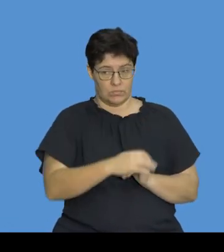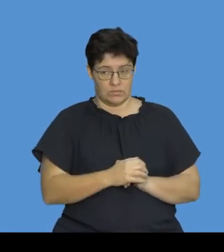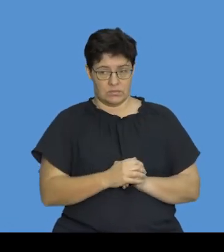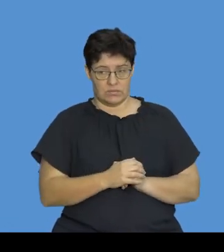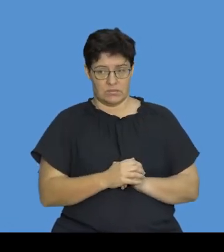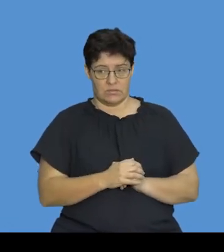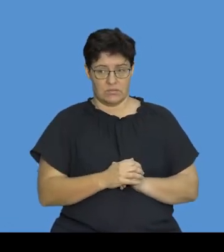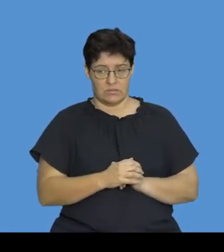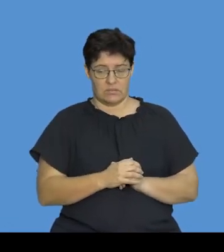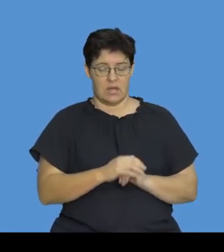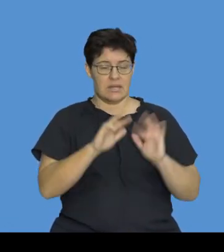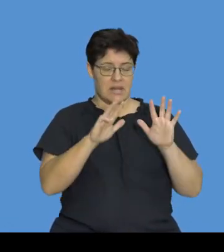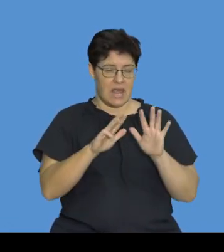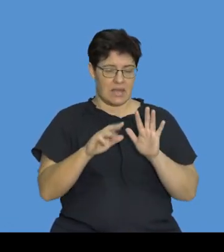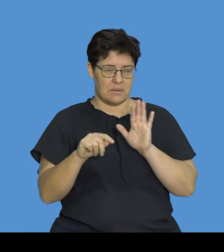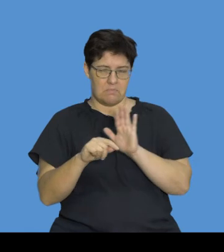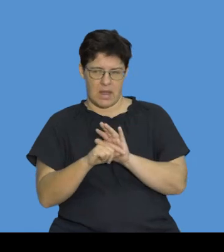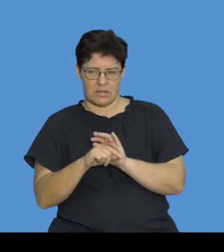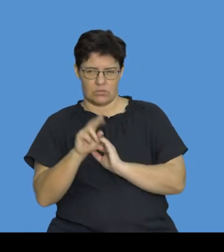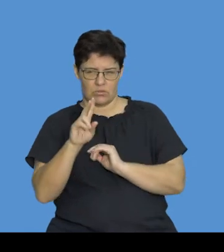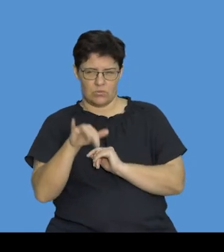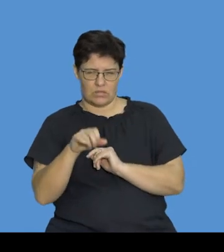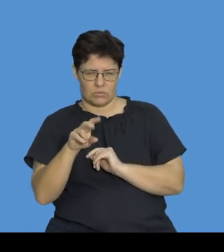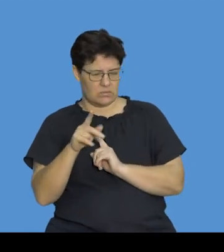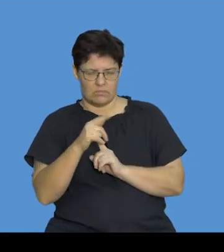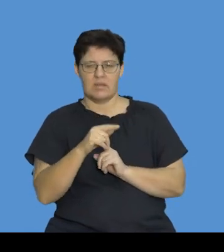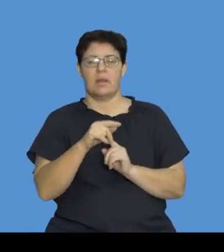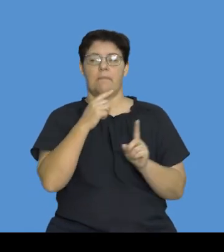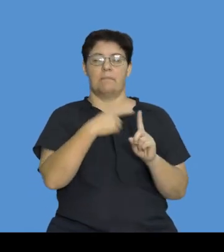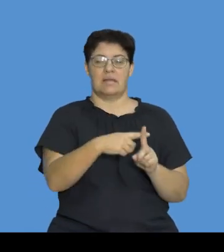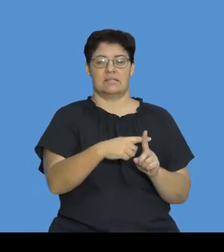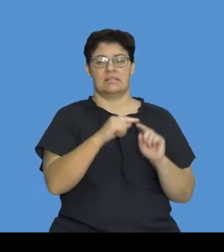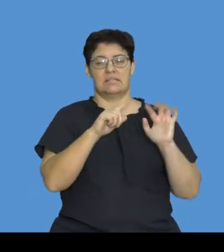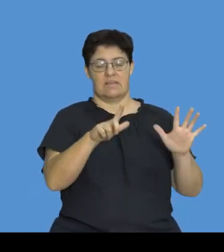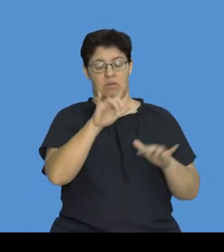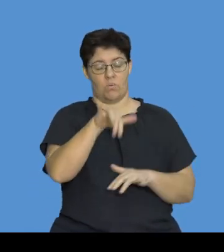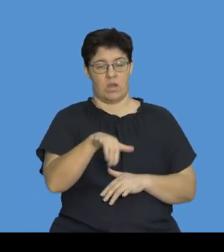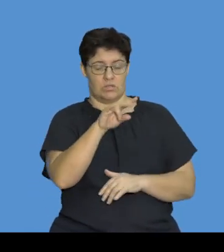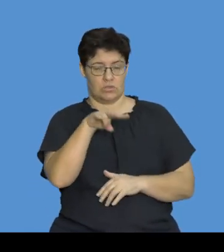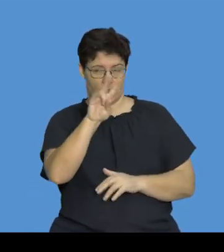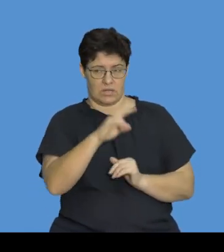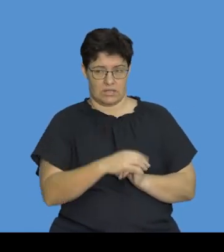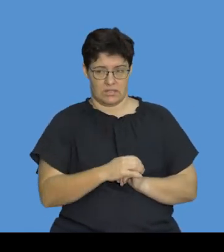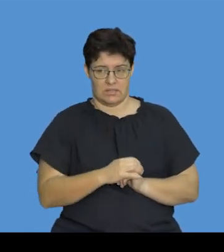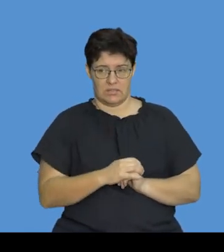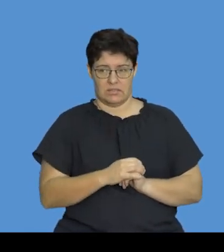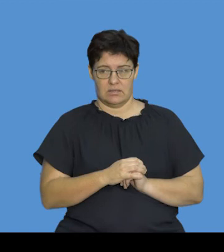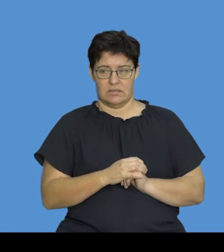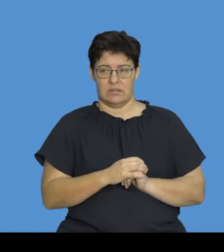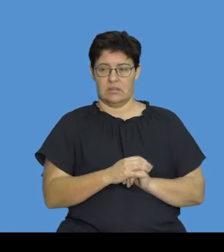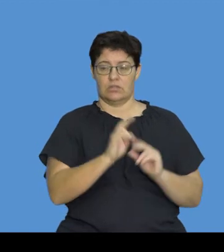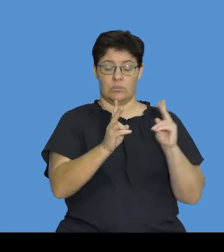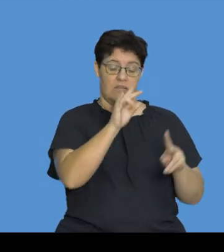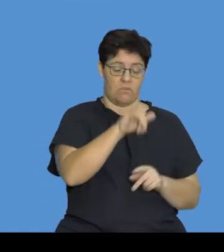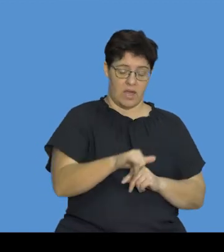cubed. 9y squared minus 2y squared will be plus 7y squared. The